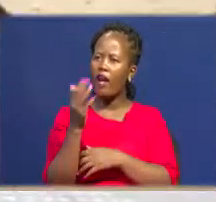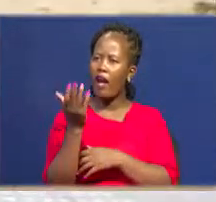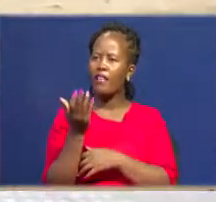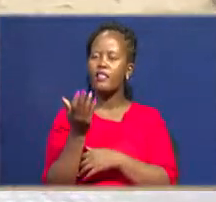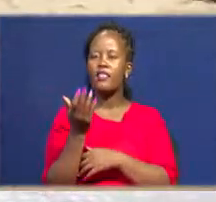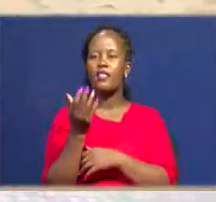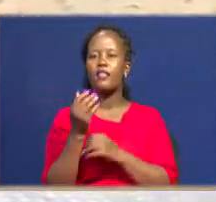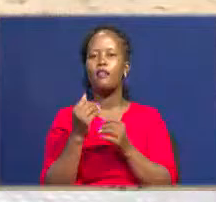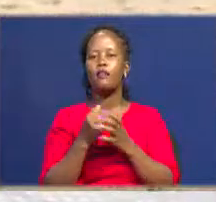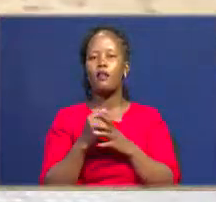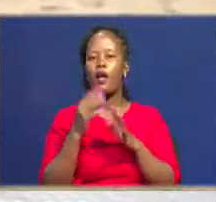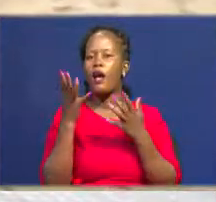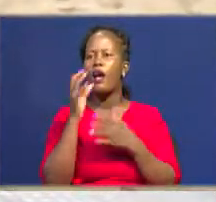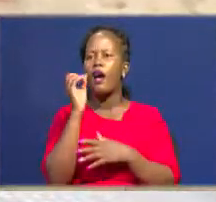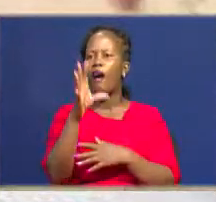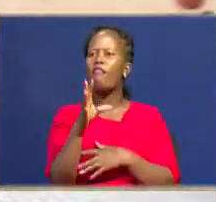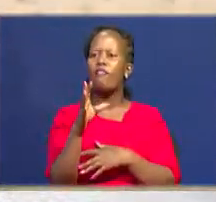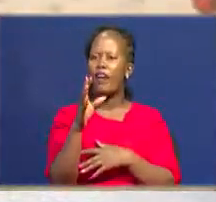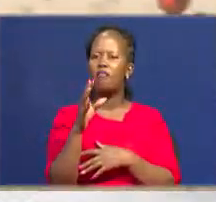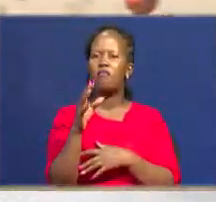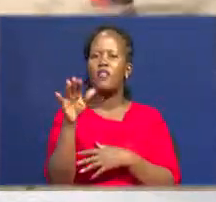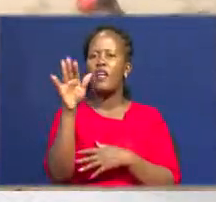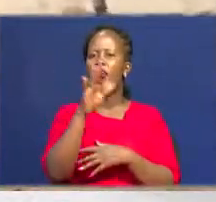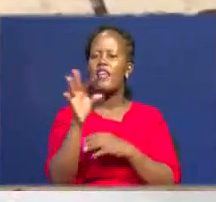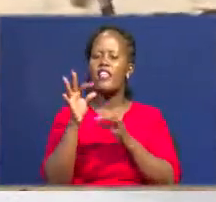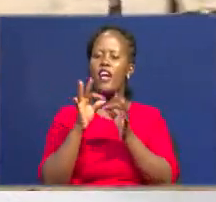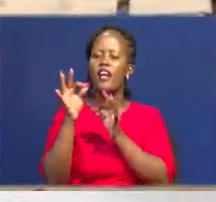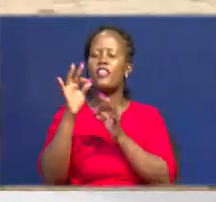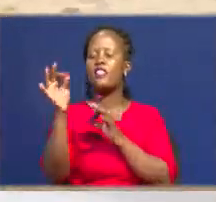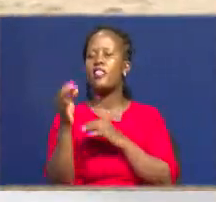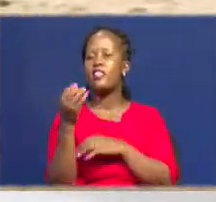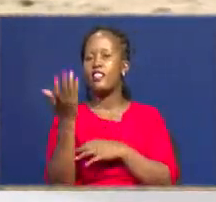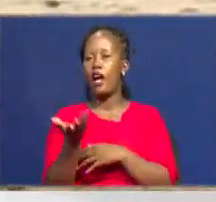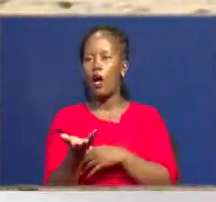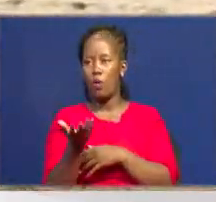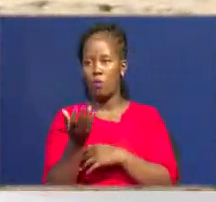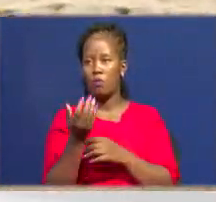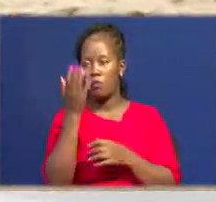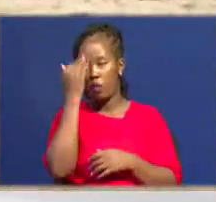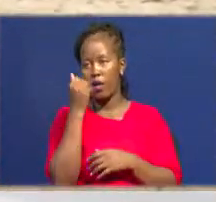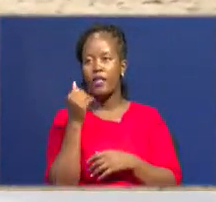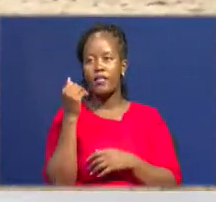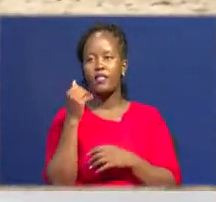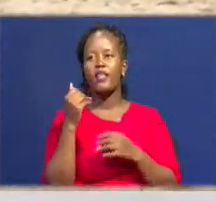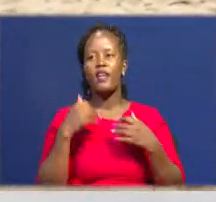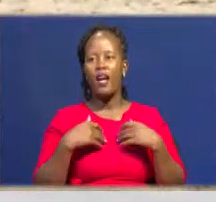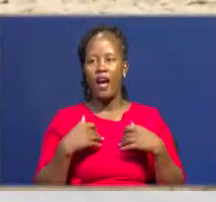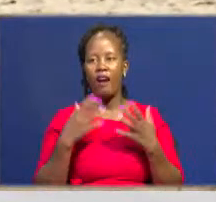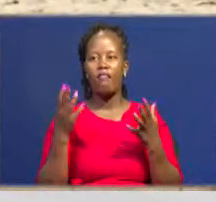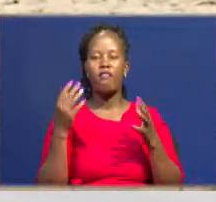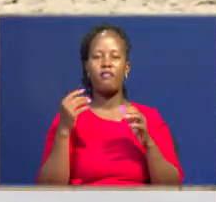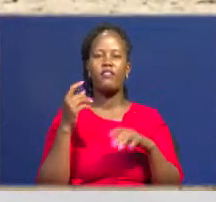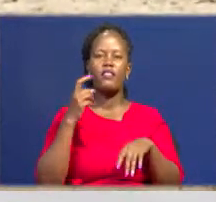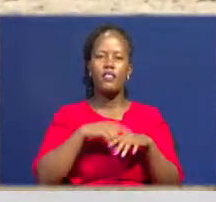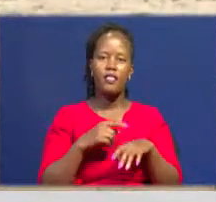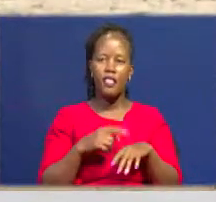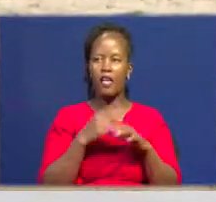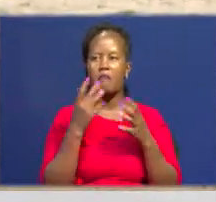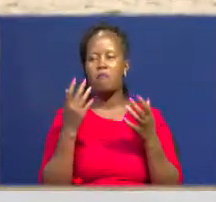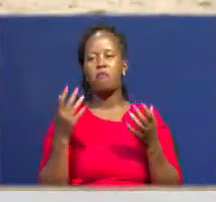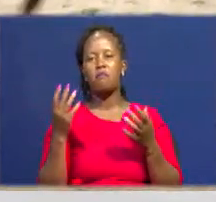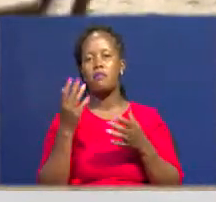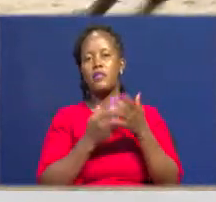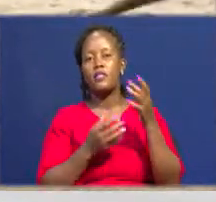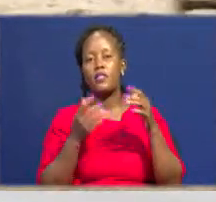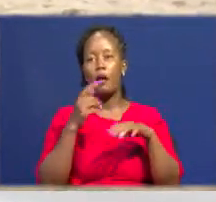or how long, what's the size of that beach? And I'm considering tides, when you've got the high tide, because at